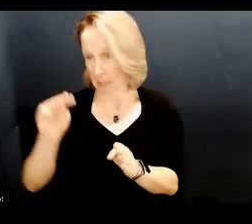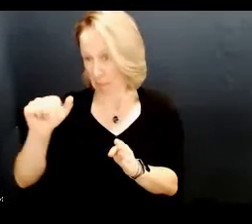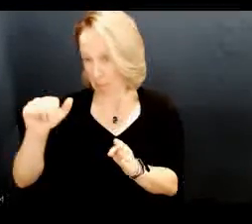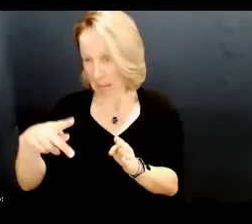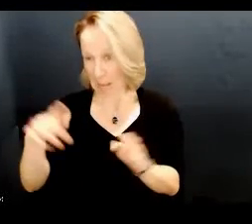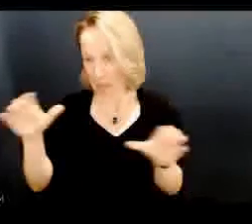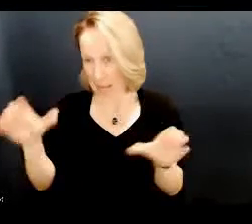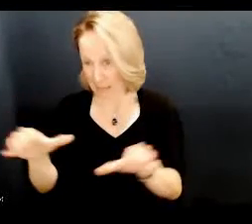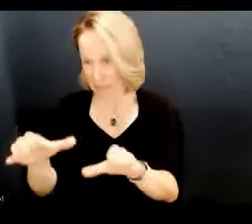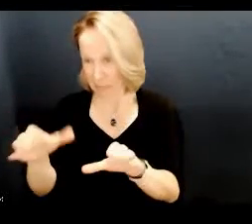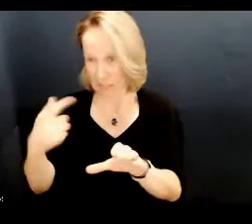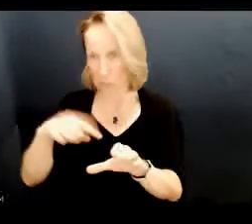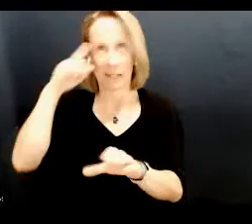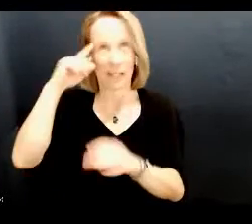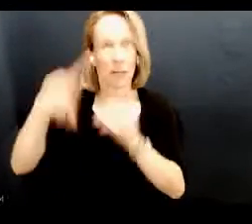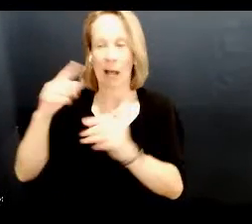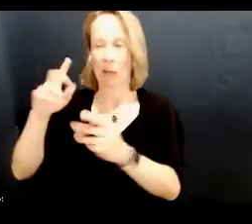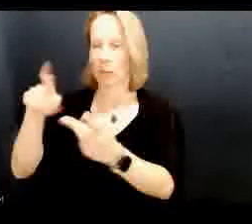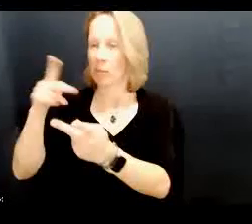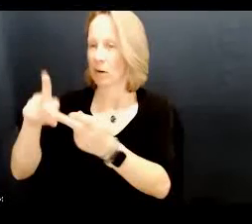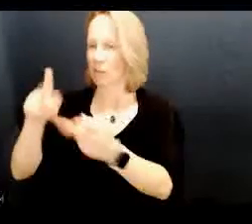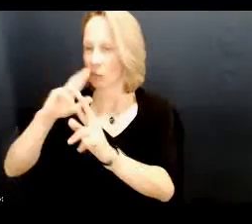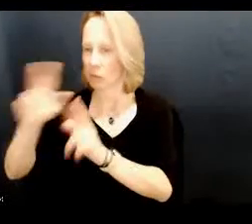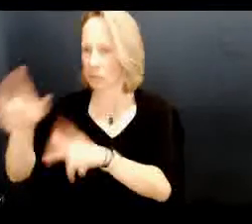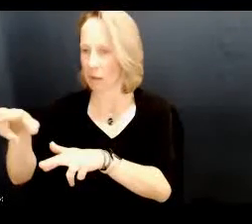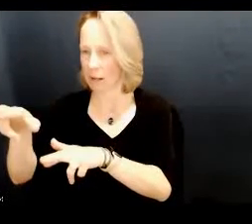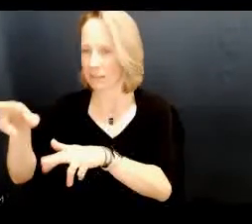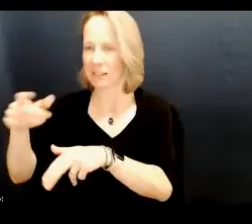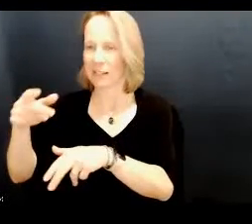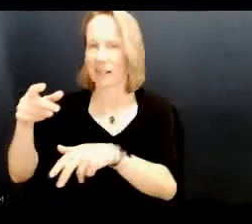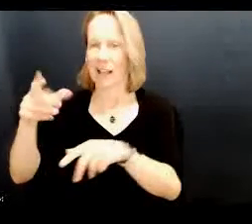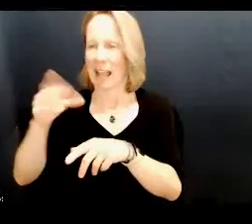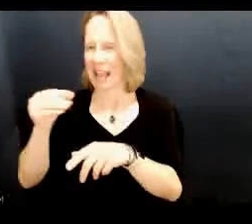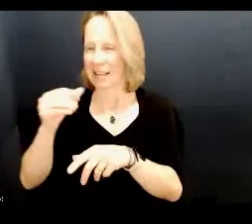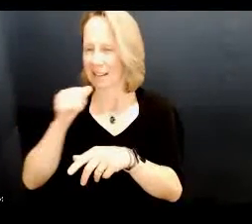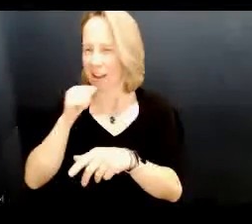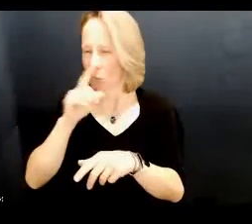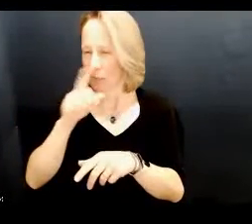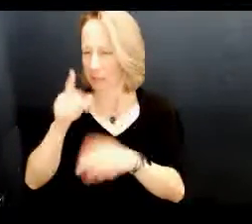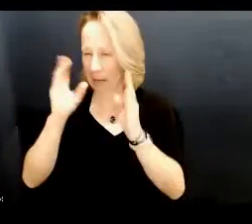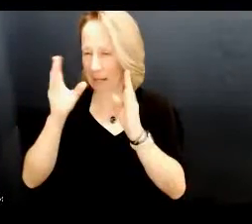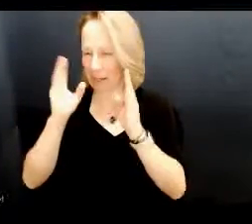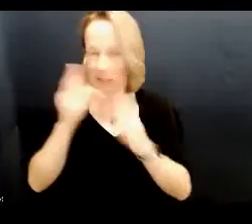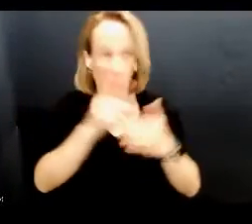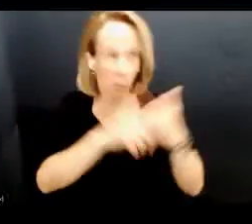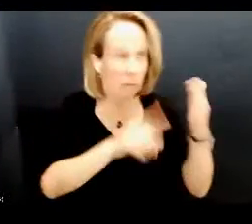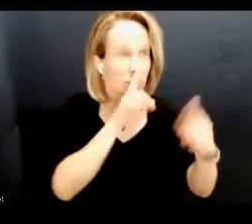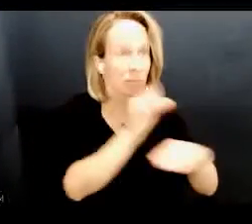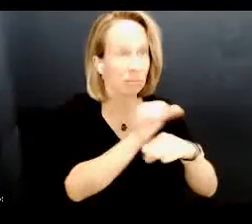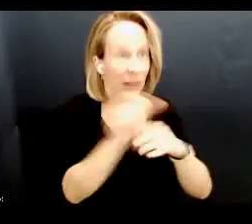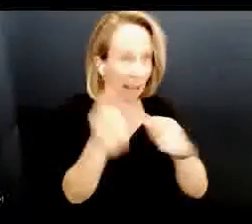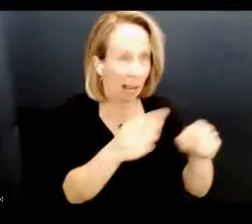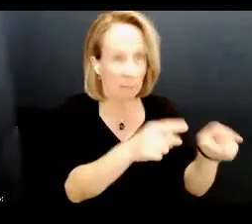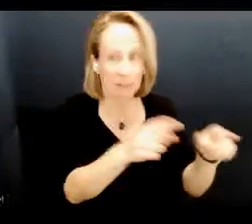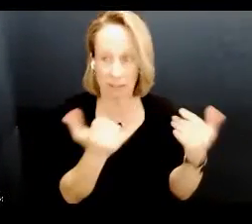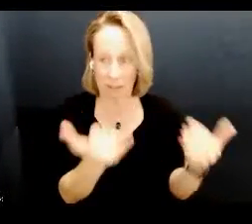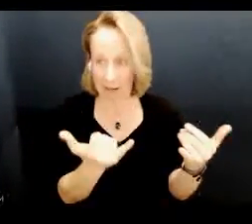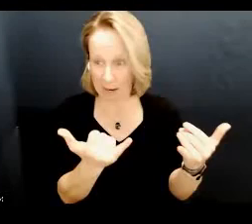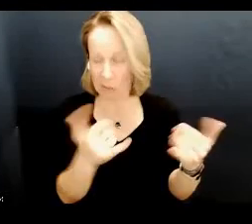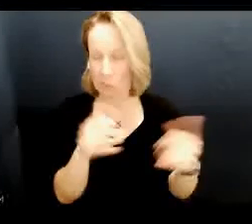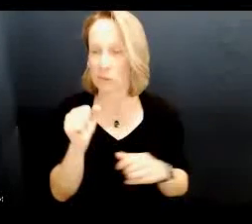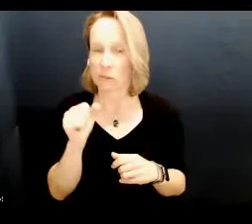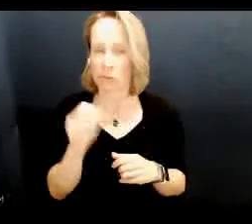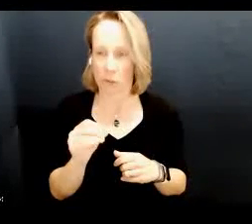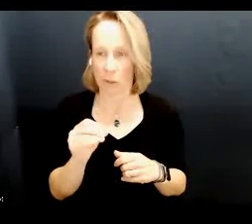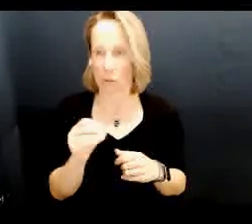than what's actually happening. And we want to know what's actually happening for this step. So some ways to include survivors is we could do